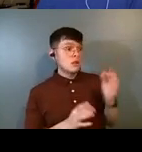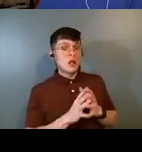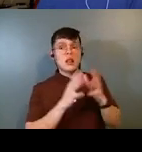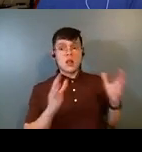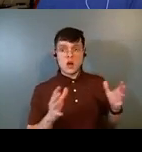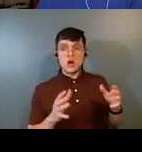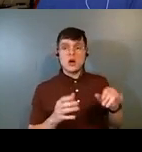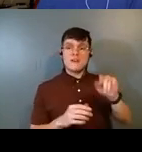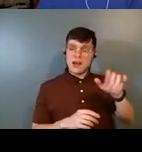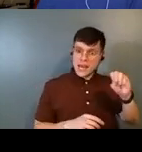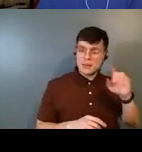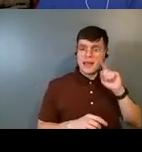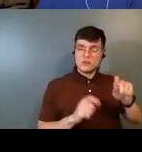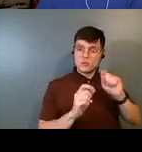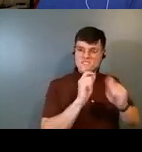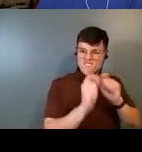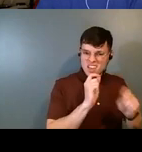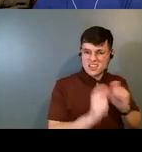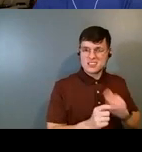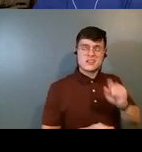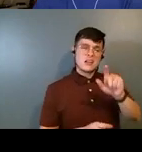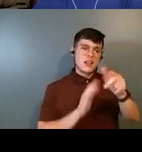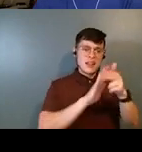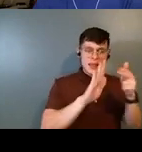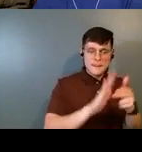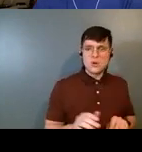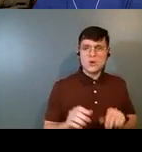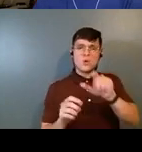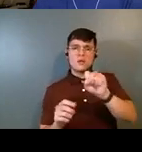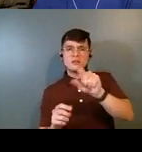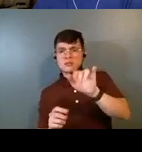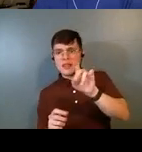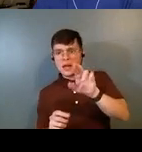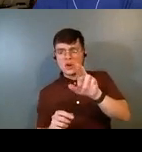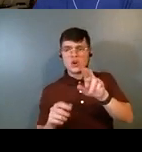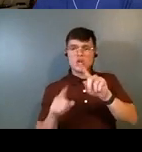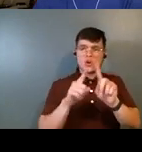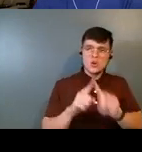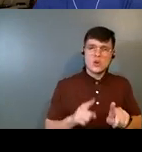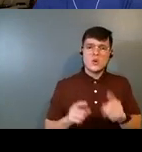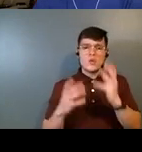for fixing labels, for the slider, for various other elements, for the sort box.